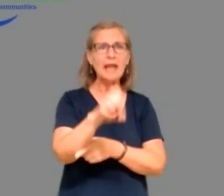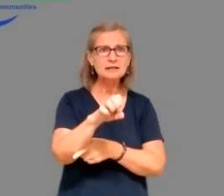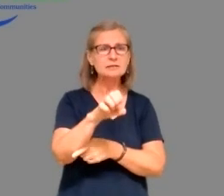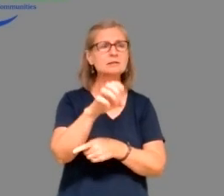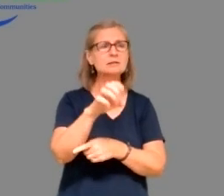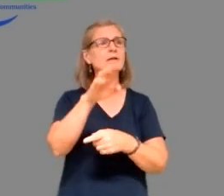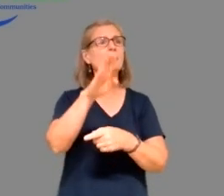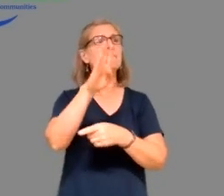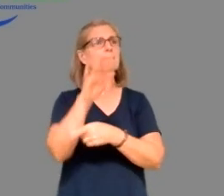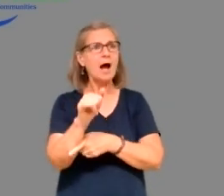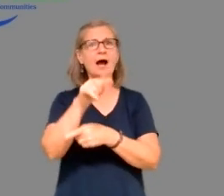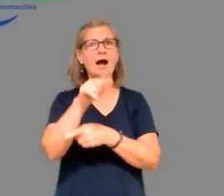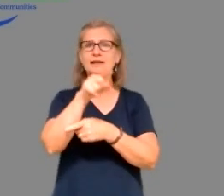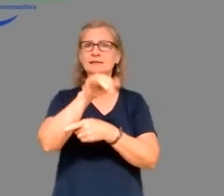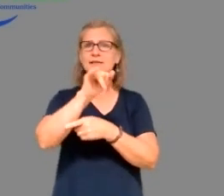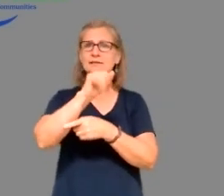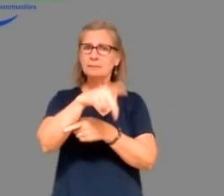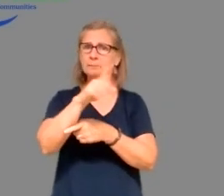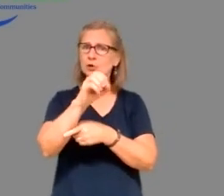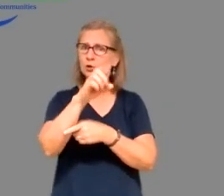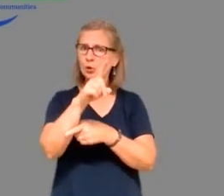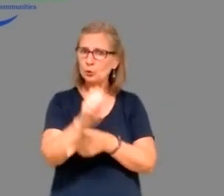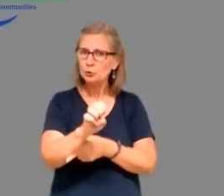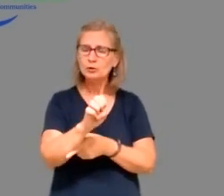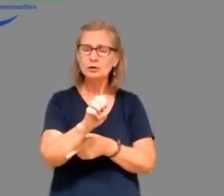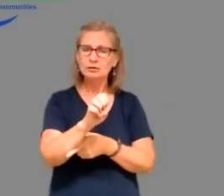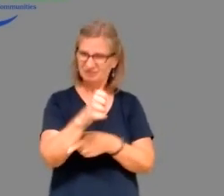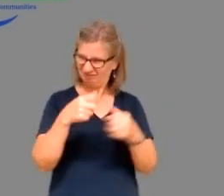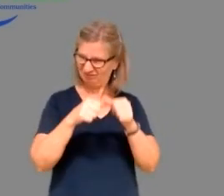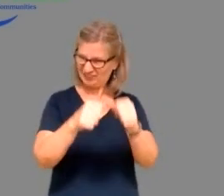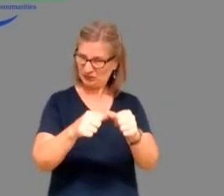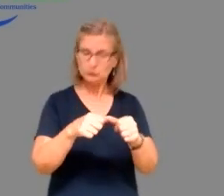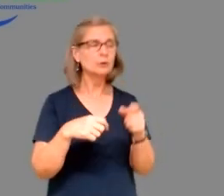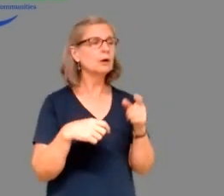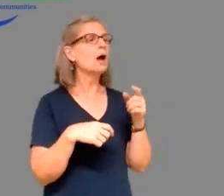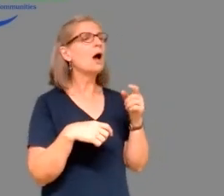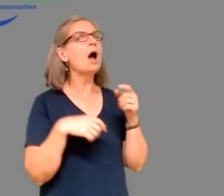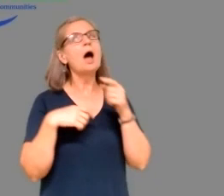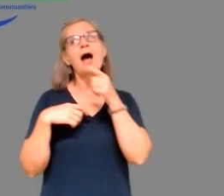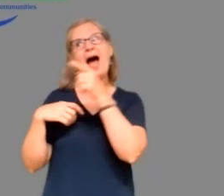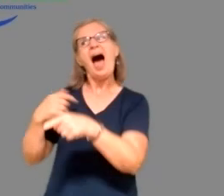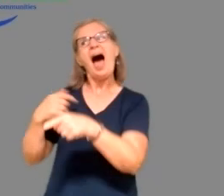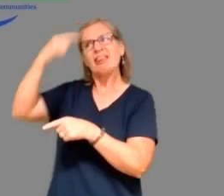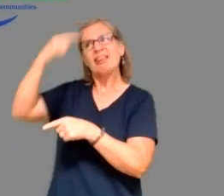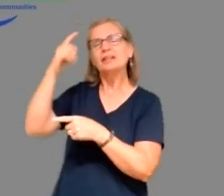that? I believe that's still a weekly report they're putting out on Tuesdays.